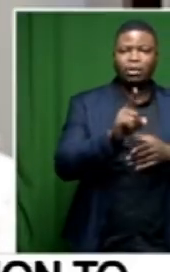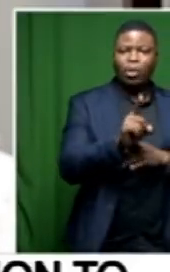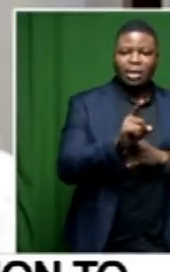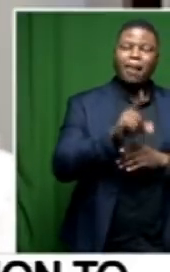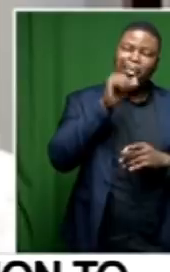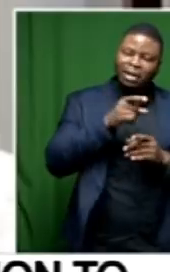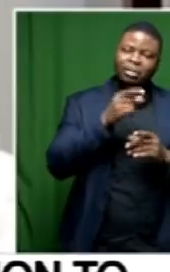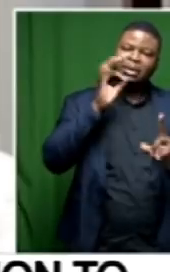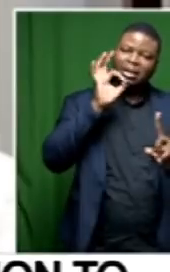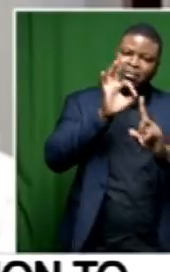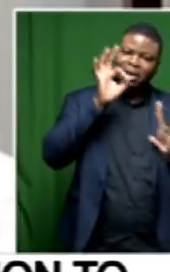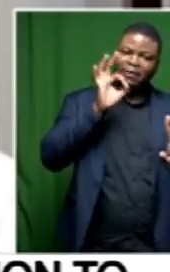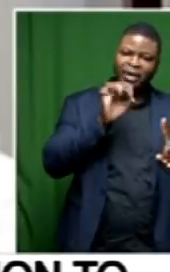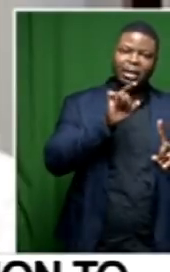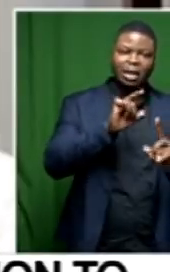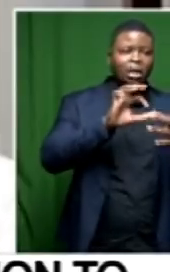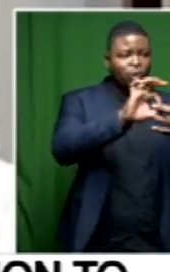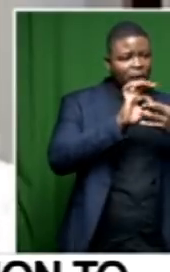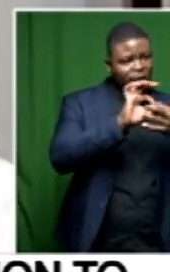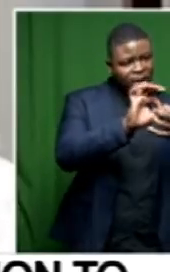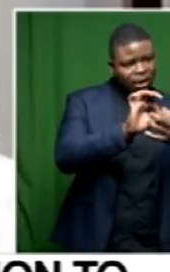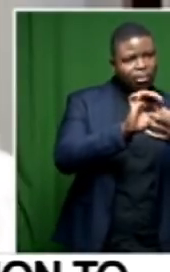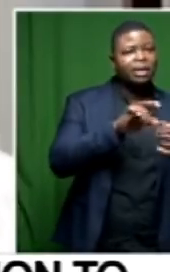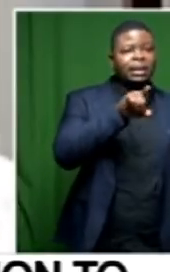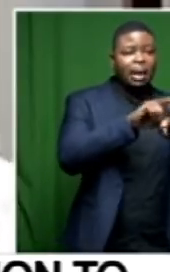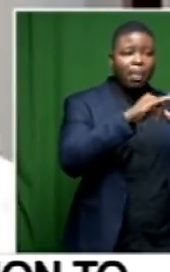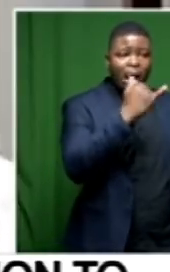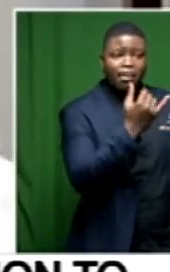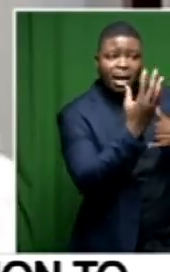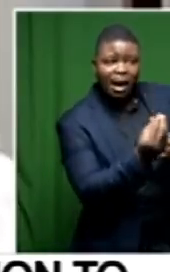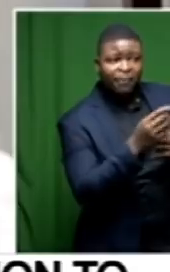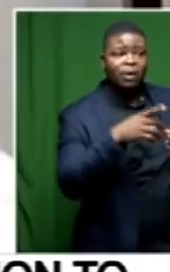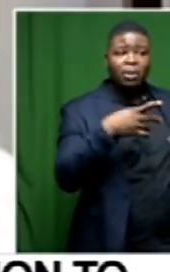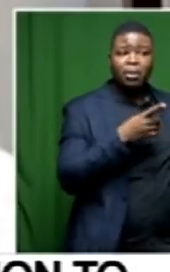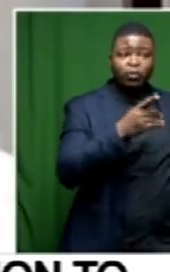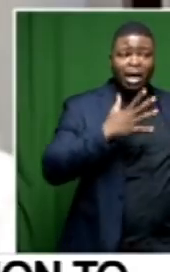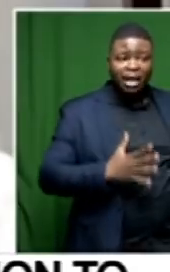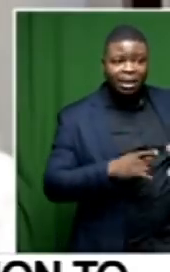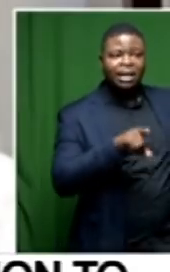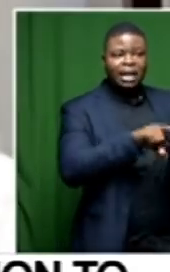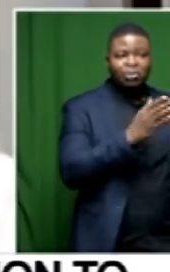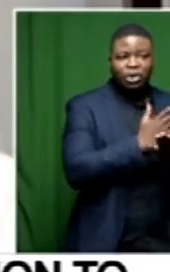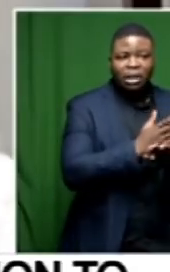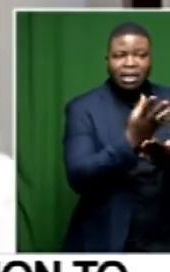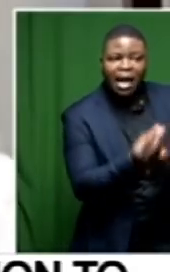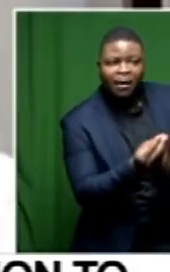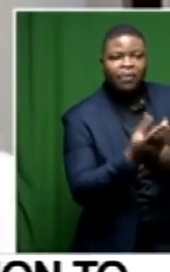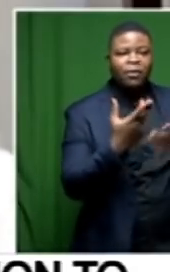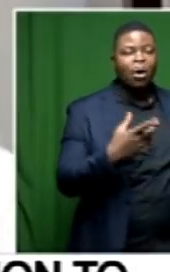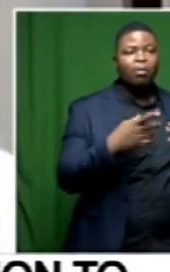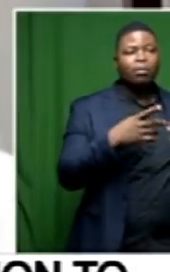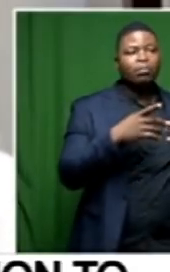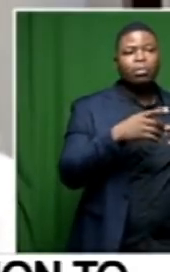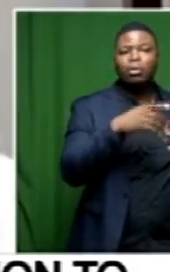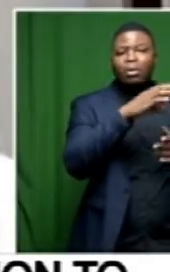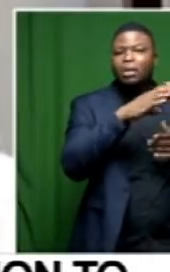about the nature of the relationships. Do they hold directorships? Do they hold shares? Are they involved in business, etc.? And it